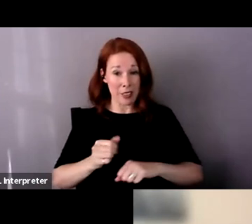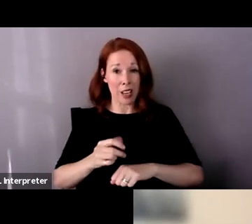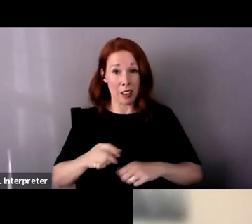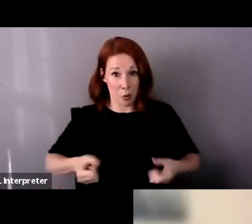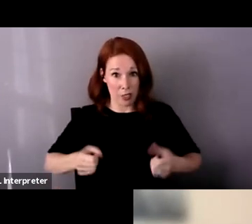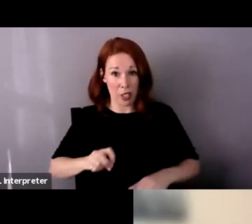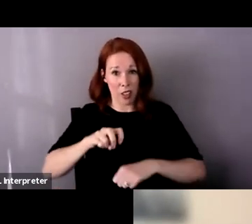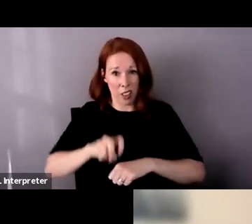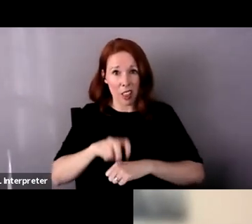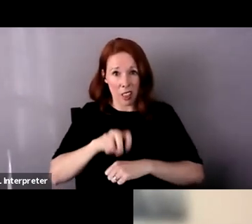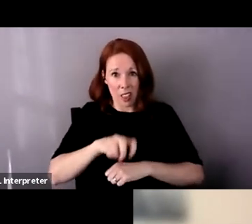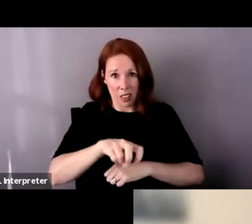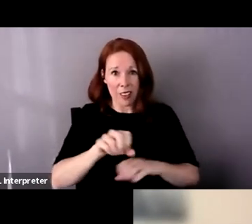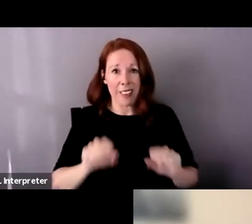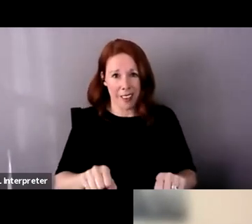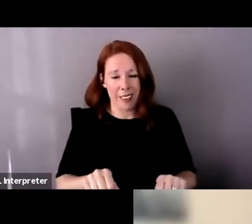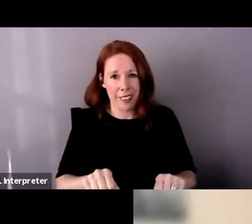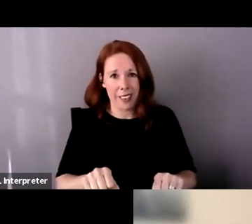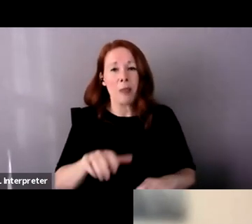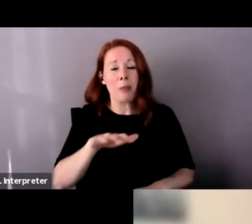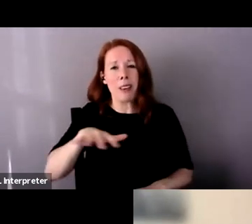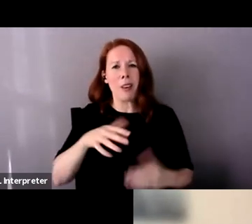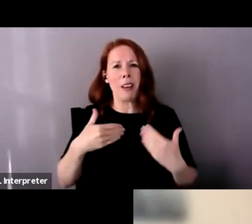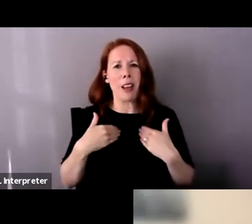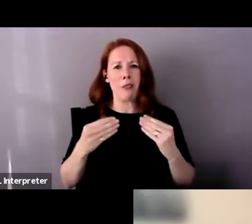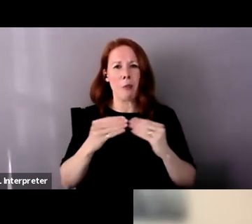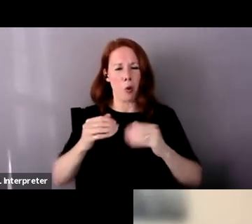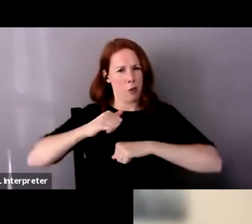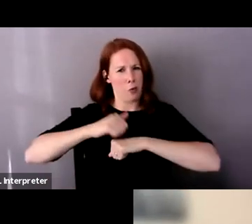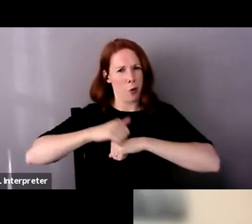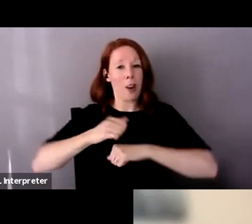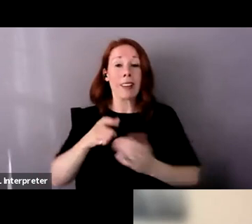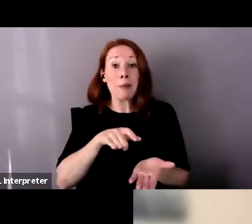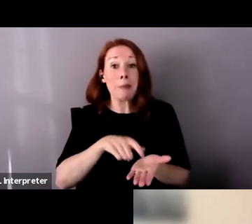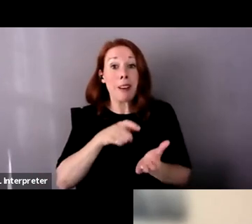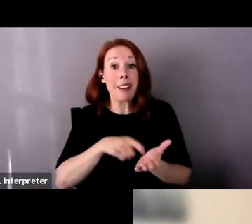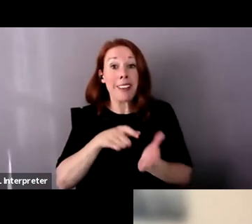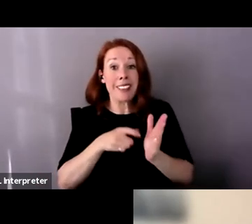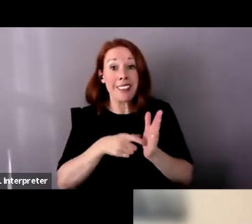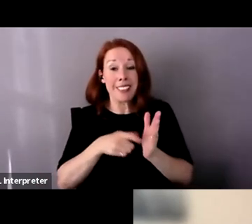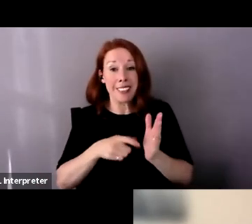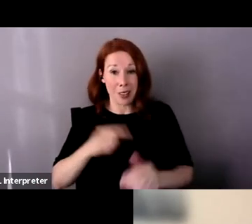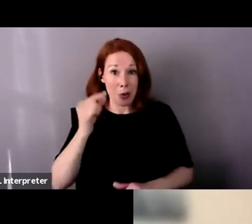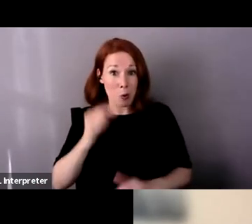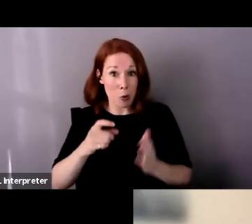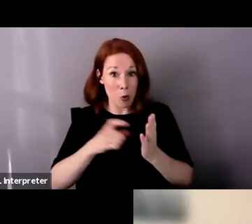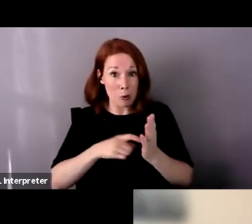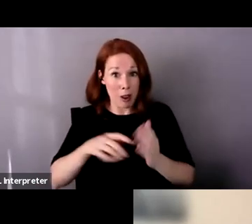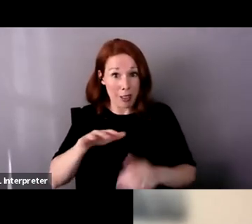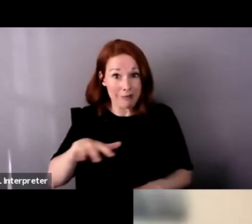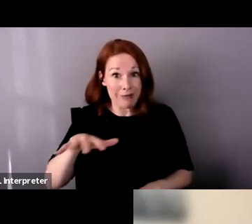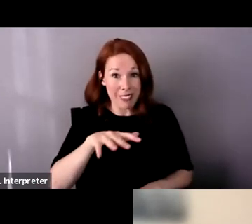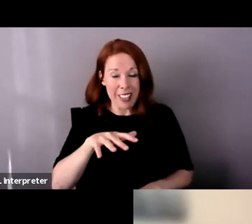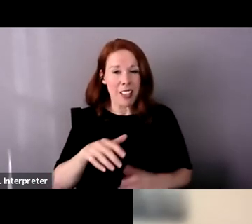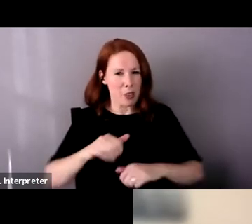but not necessarily the areas that have a sort of rock, you know, the mining, the gold mine area, and